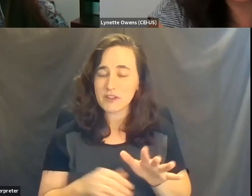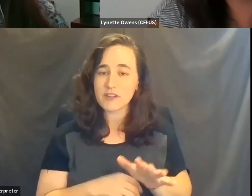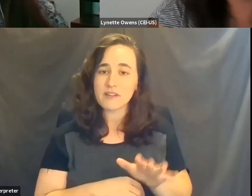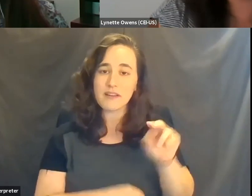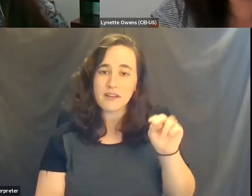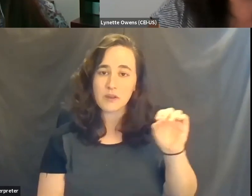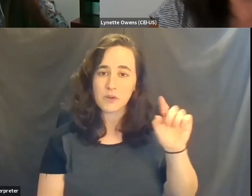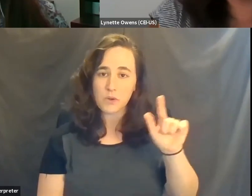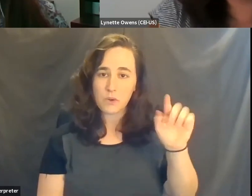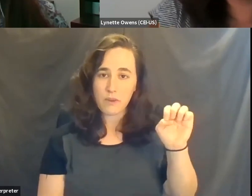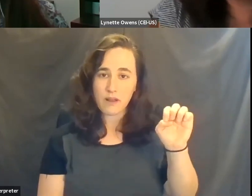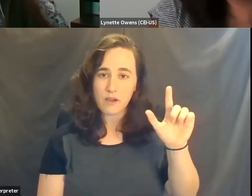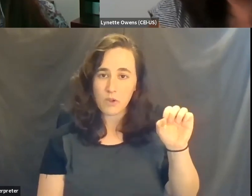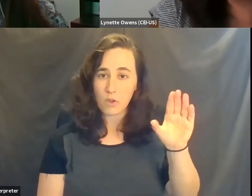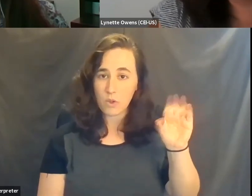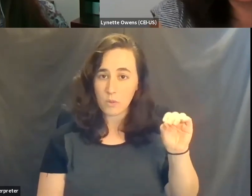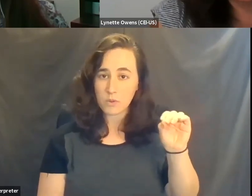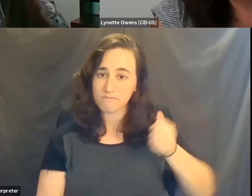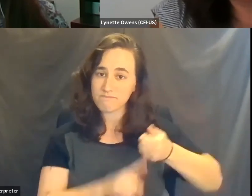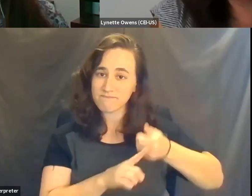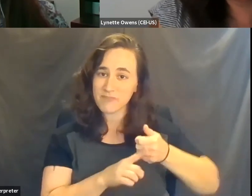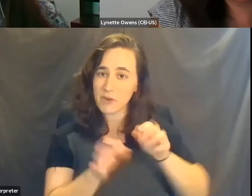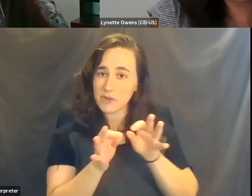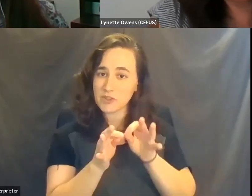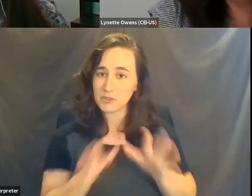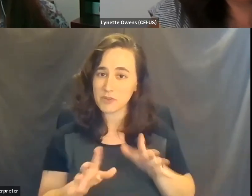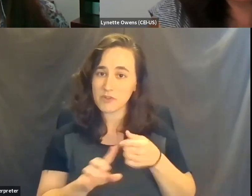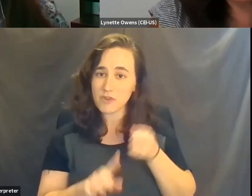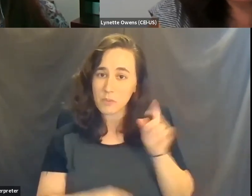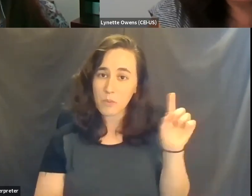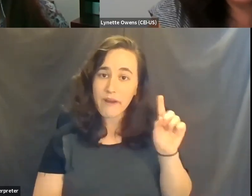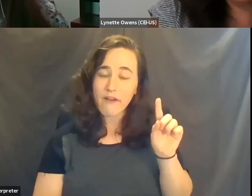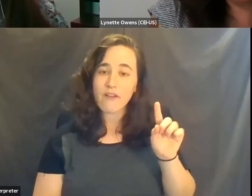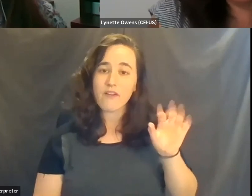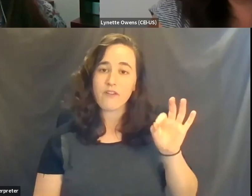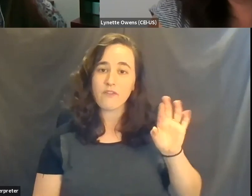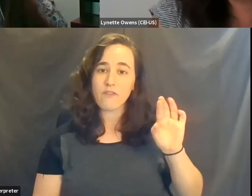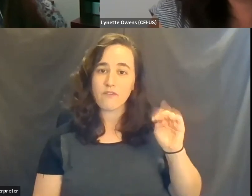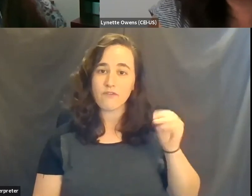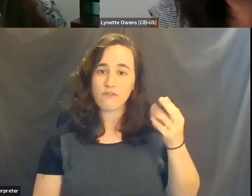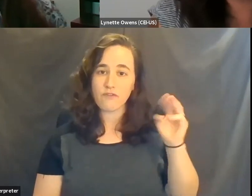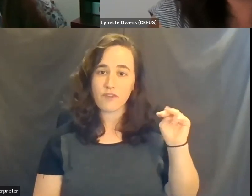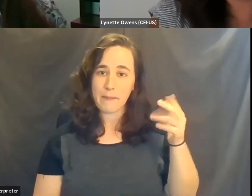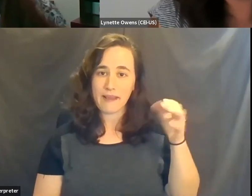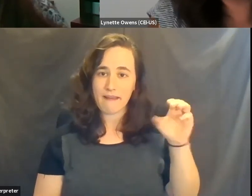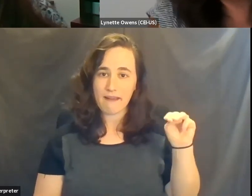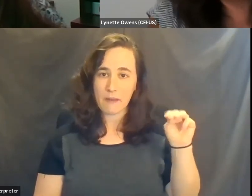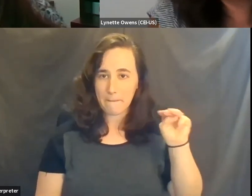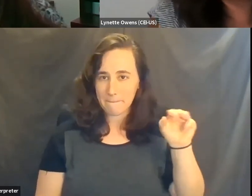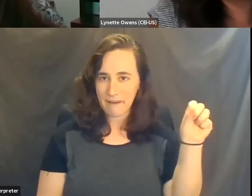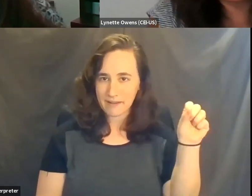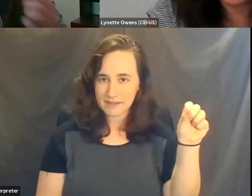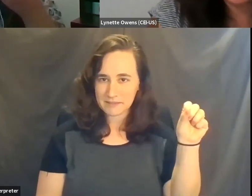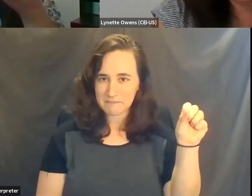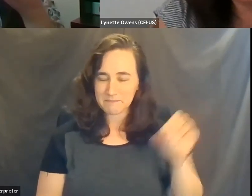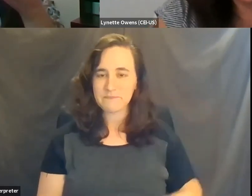the Learning Center for the Deaf in Framingham, Massachusetts. I encourage you all to submit